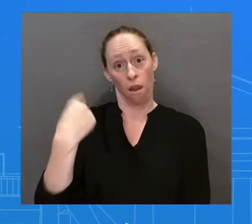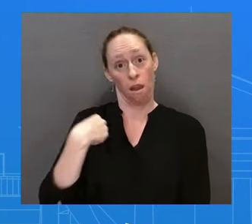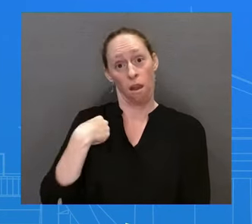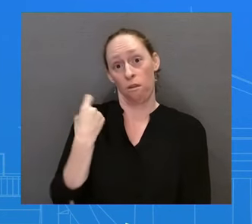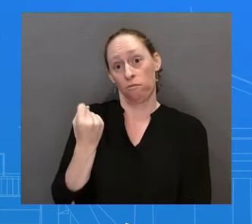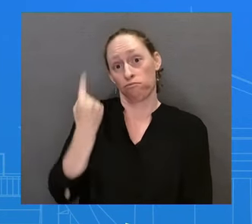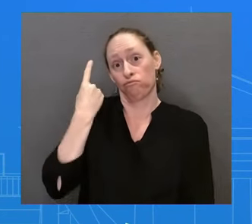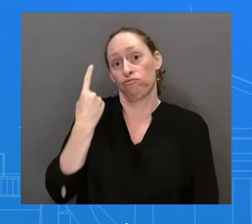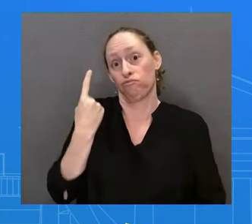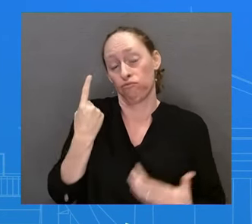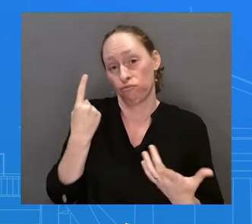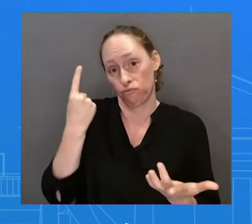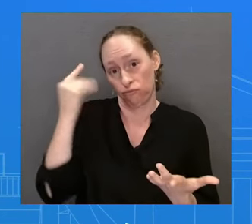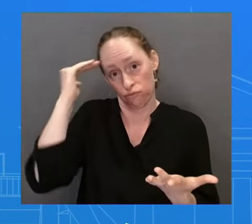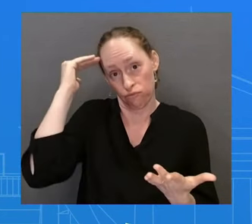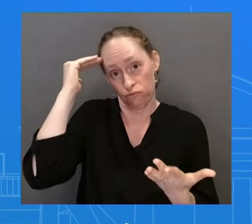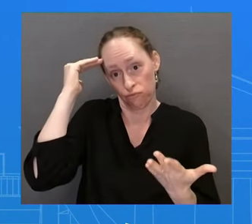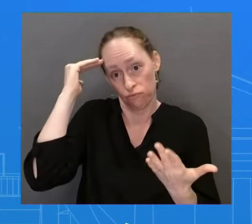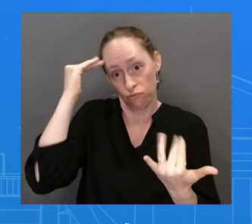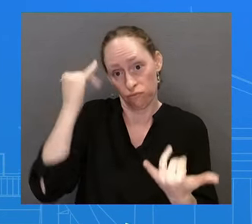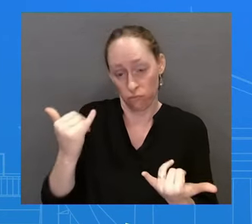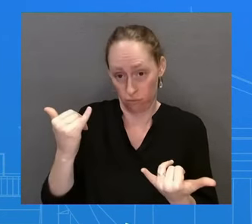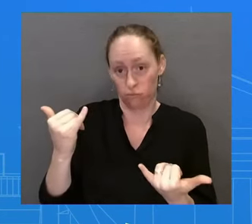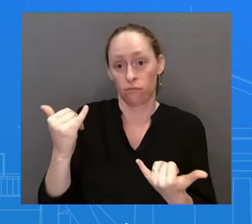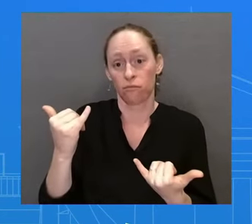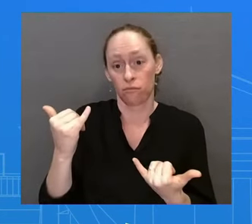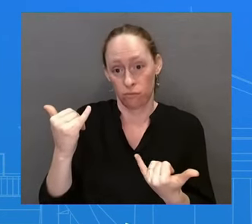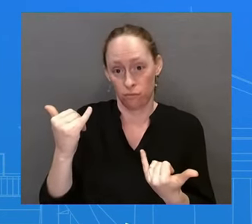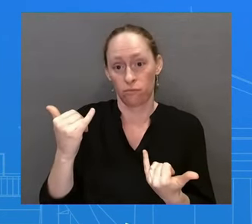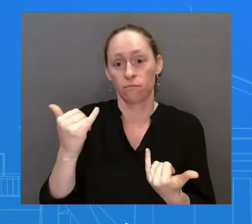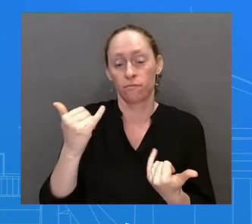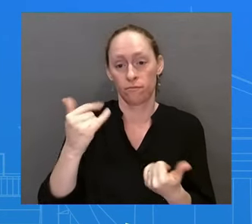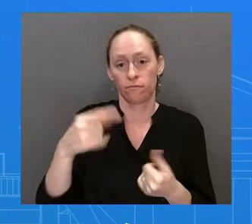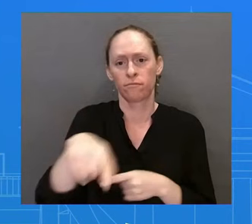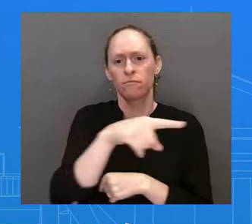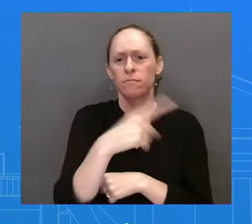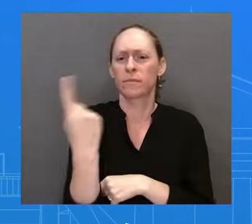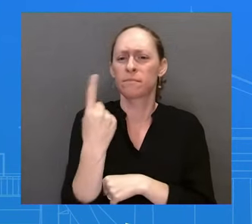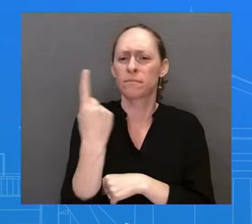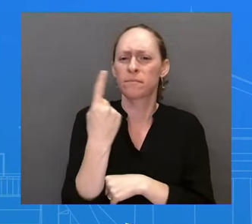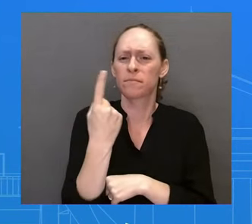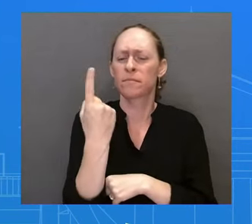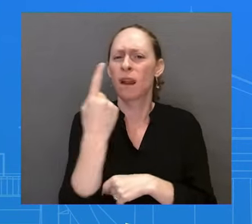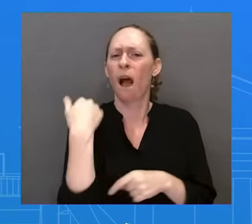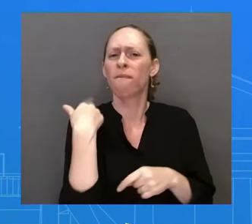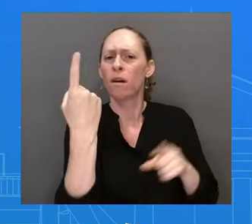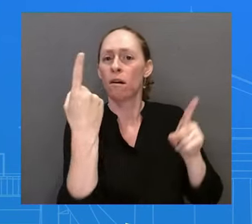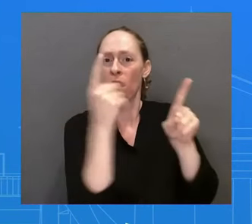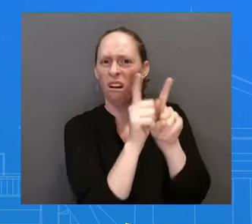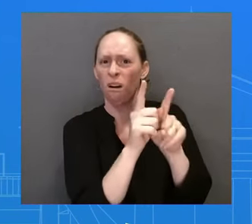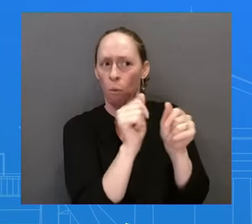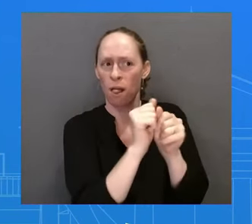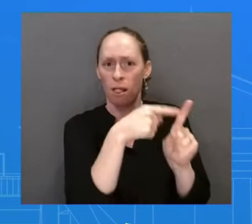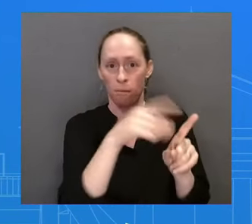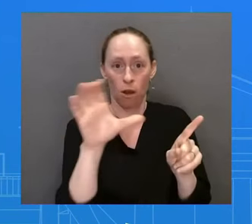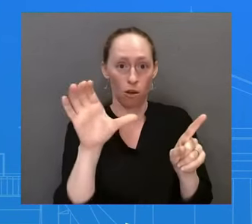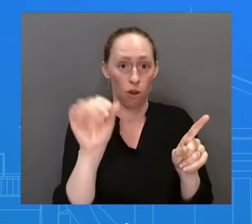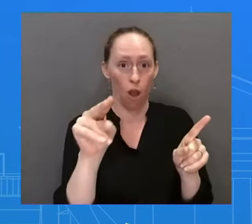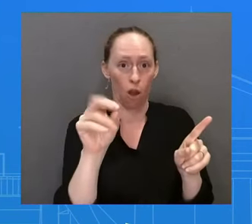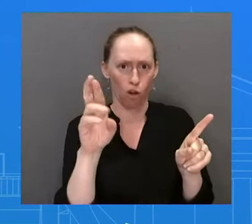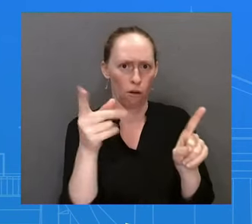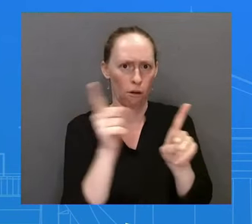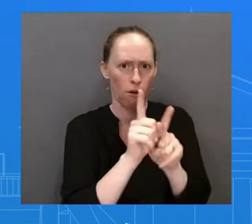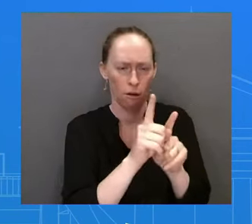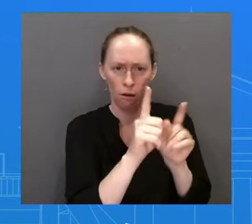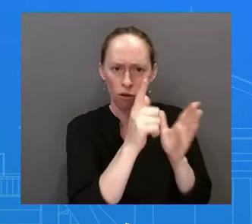And did get a consular visit with him. We'll obviously continue to monitor this and stay in touch with his case as much as possible, but it's just too